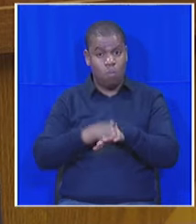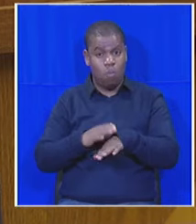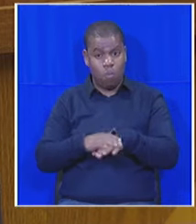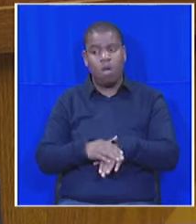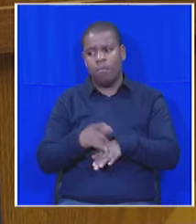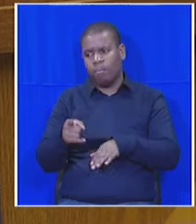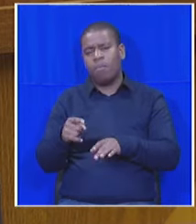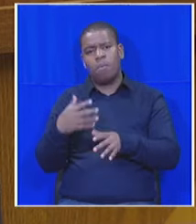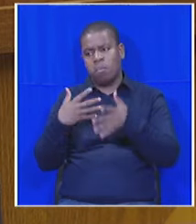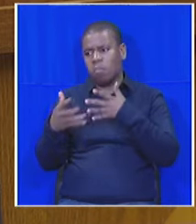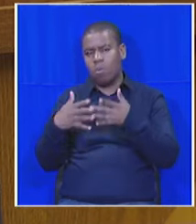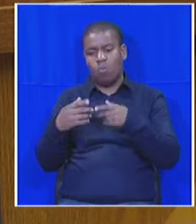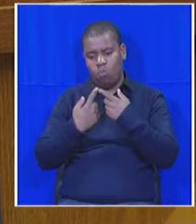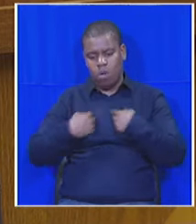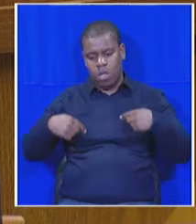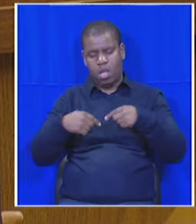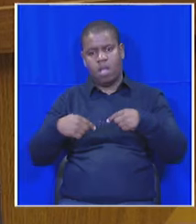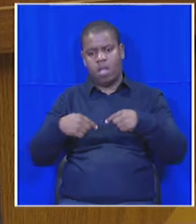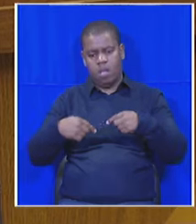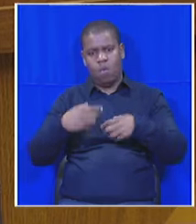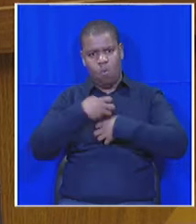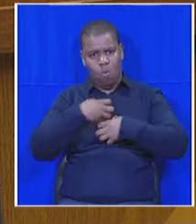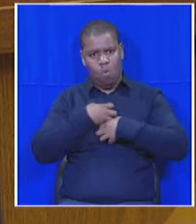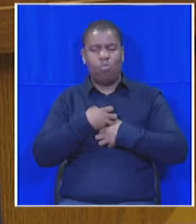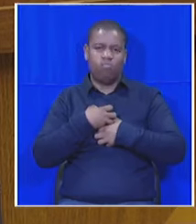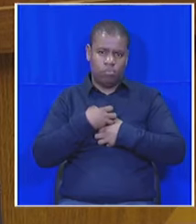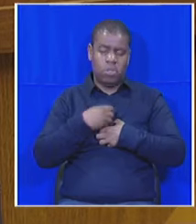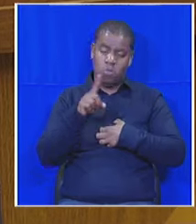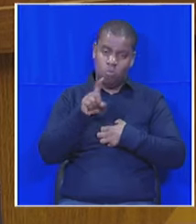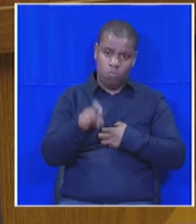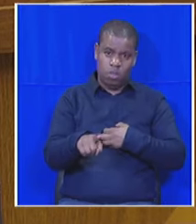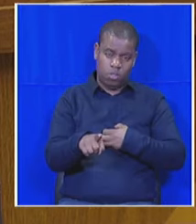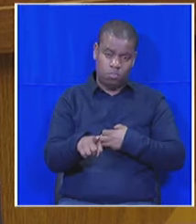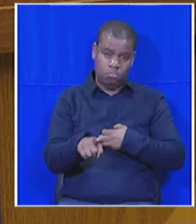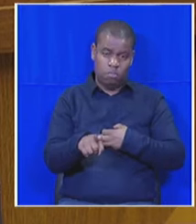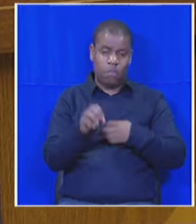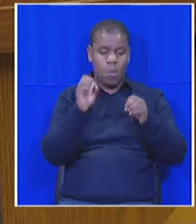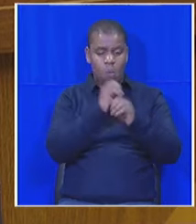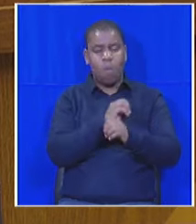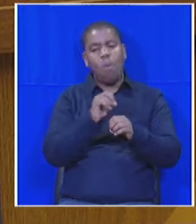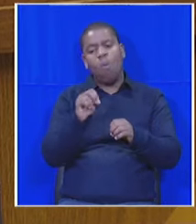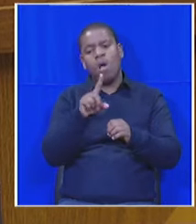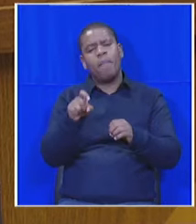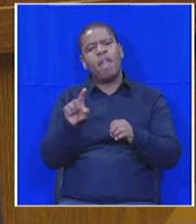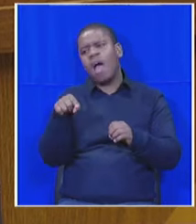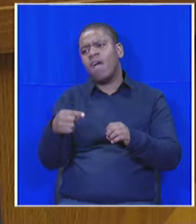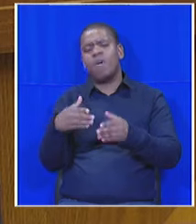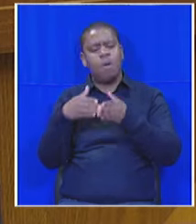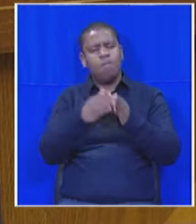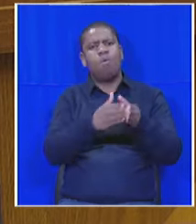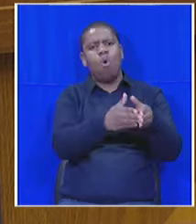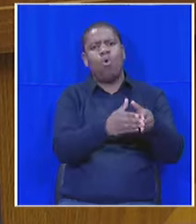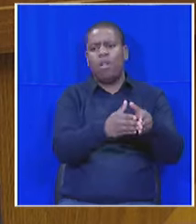that belongs to us as a country? The question is, what happened to the rest of the vessels who ended up